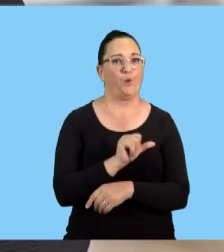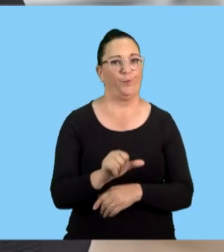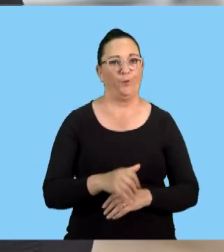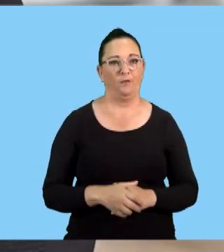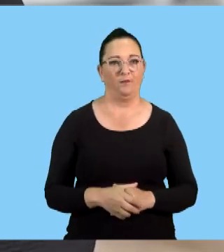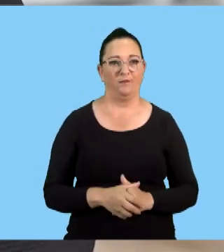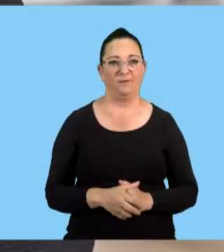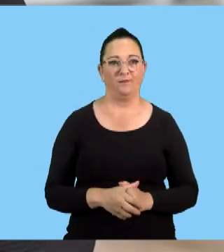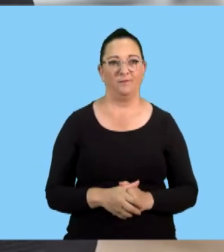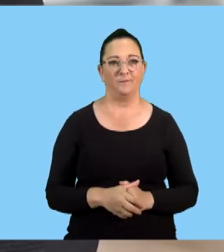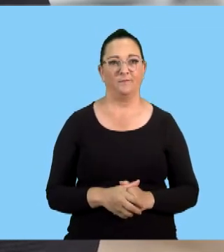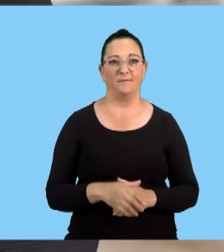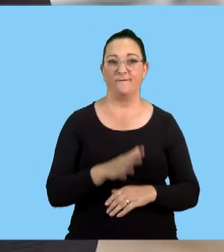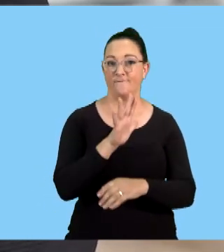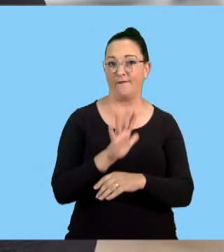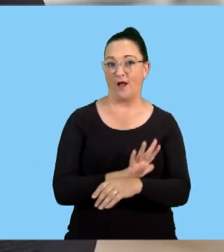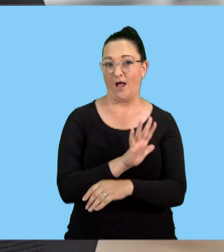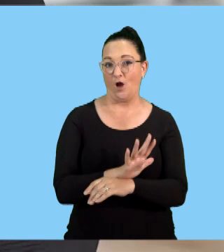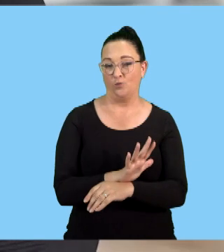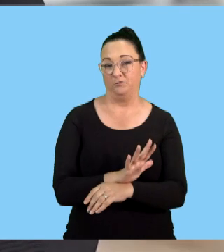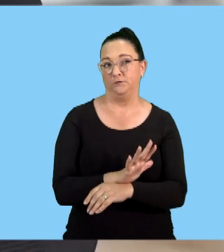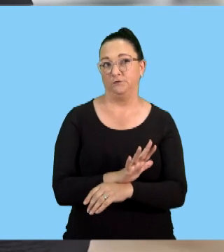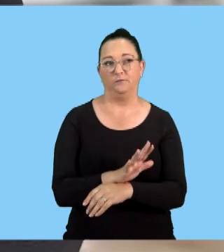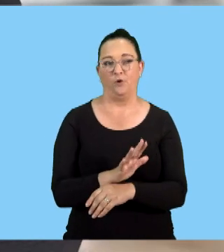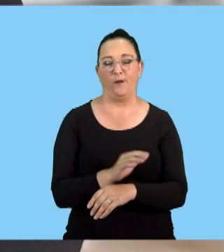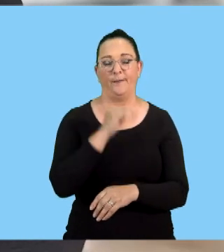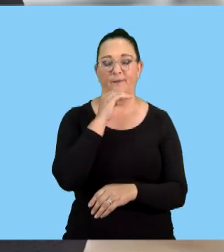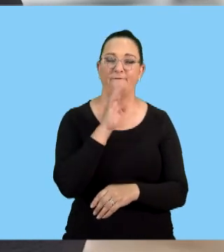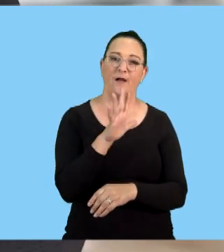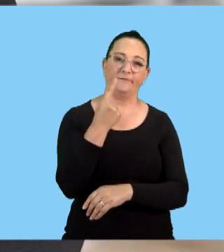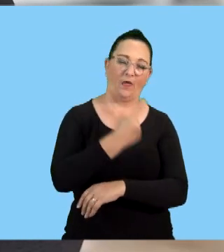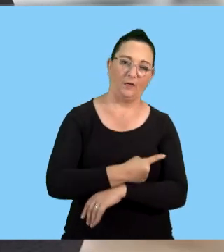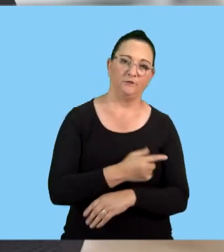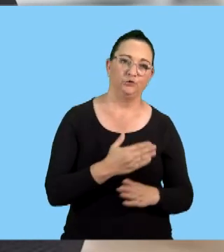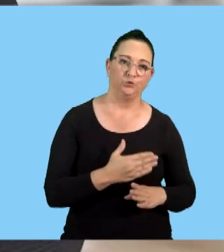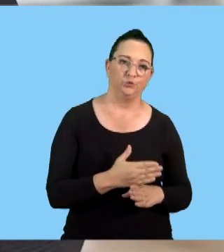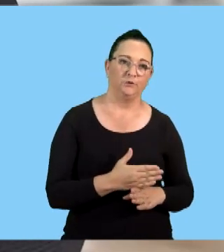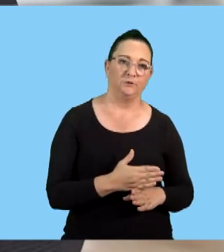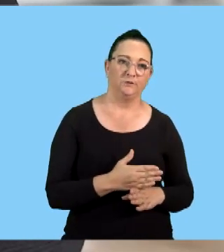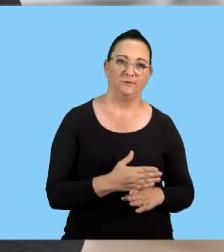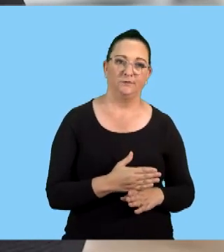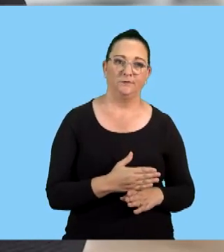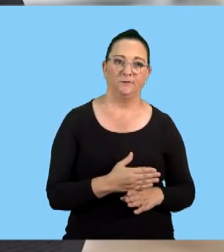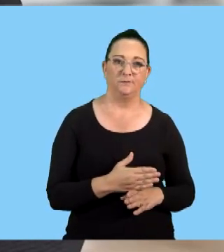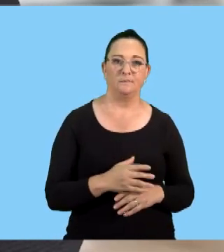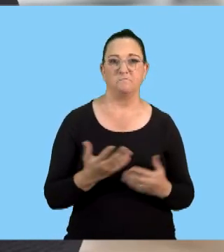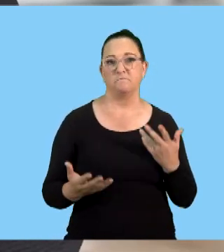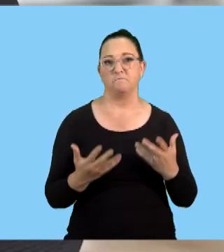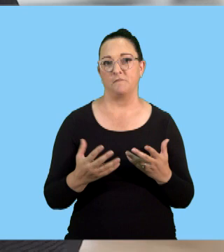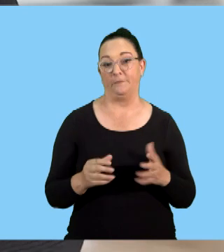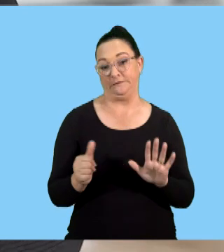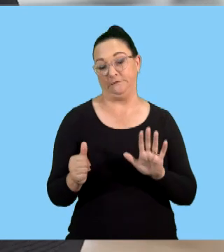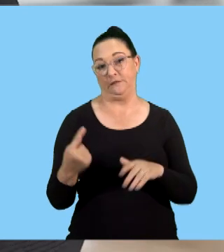week. So it depends now whether you're going to work 5 days, or if it's not 5 days, it's going to be